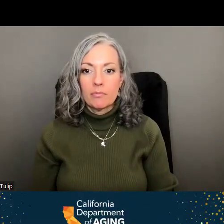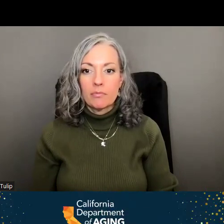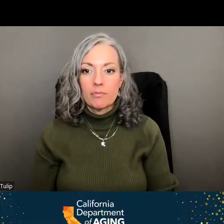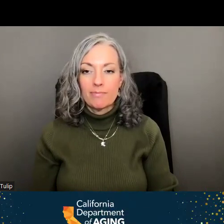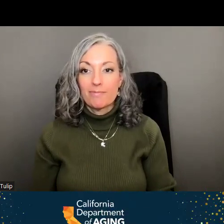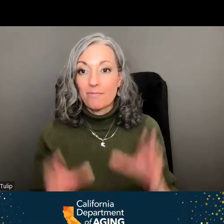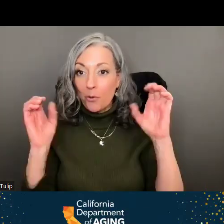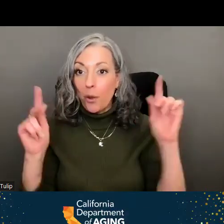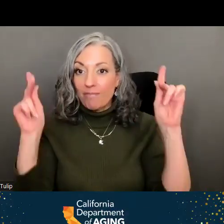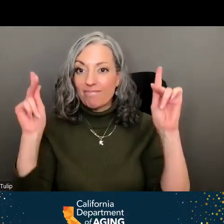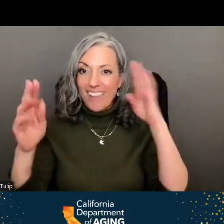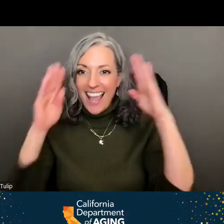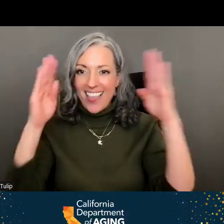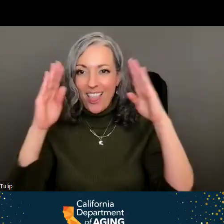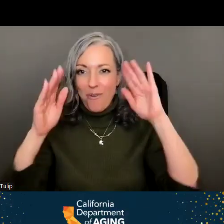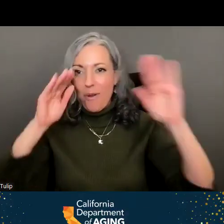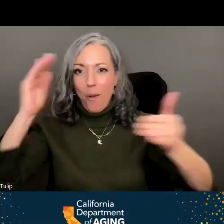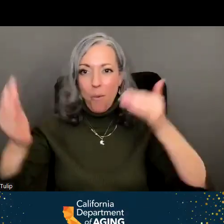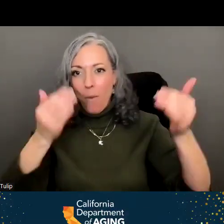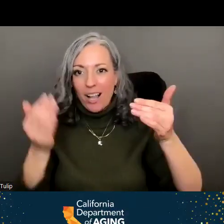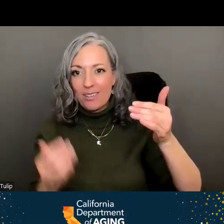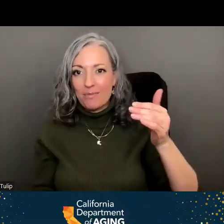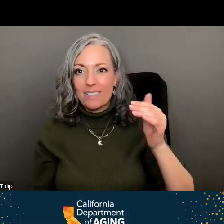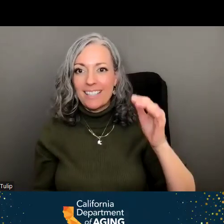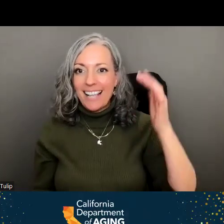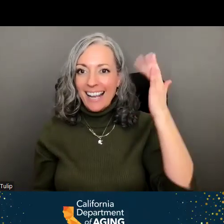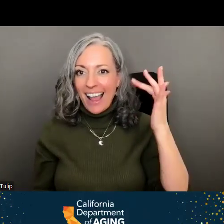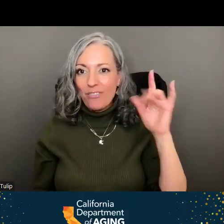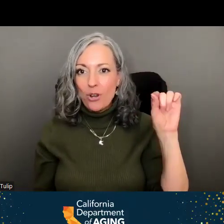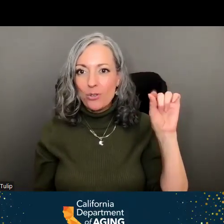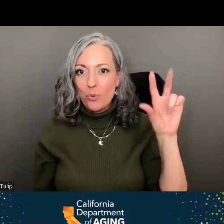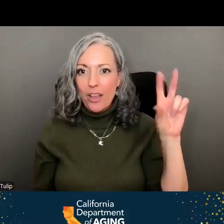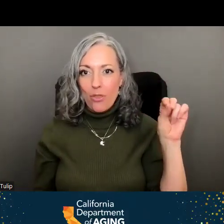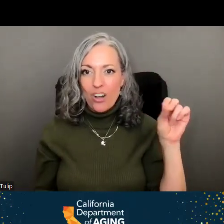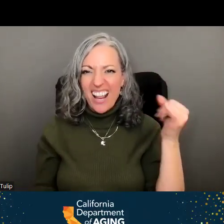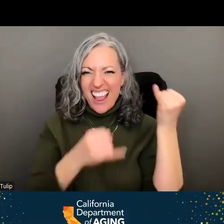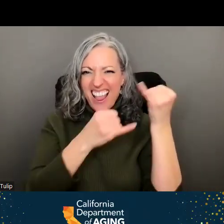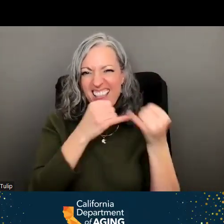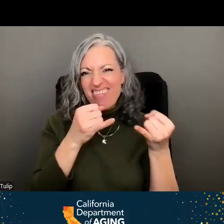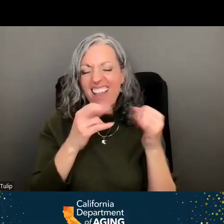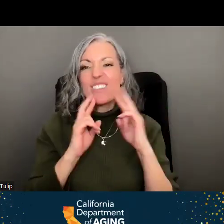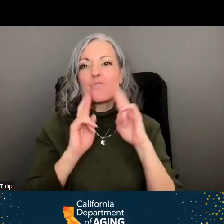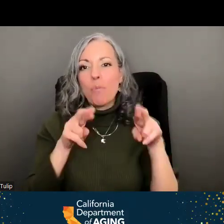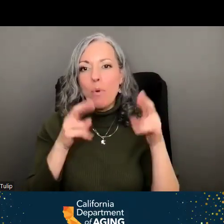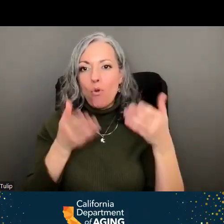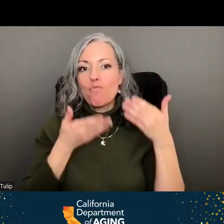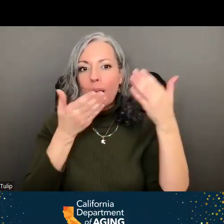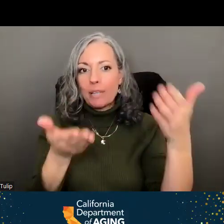Right. Hello and welcome to the California 2030 Final Report Recommendation and Next Steps